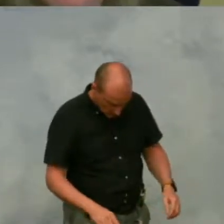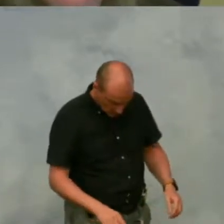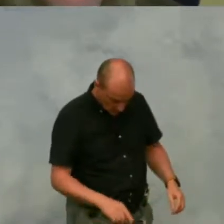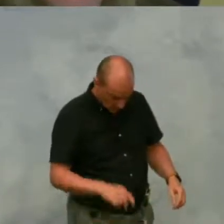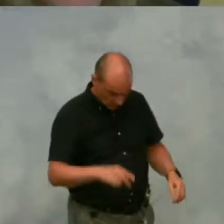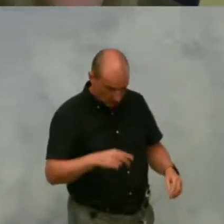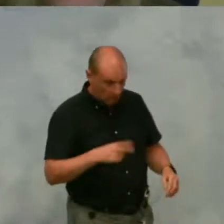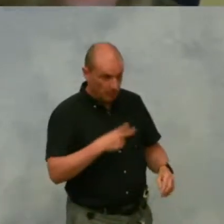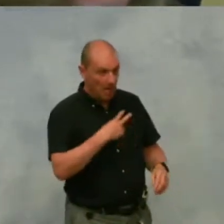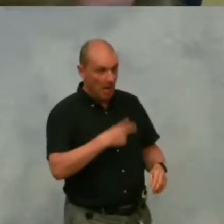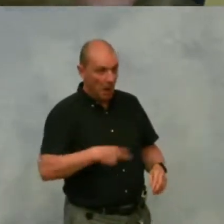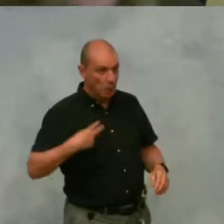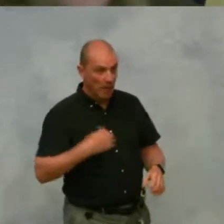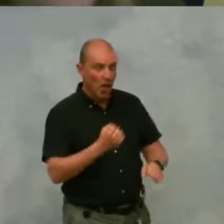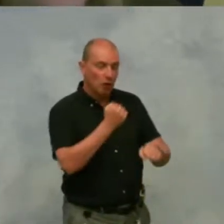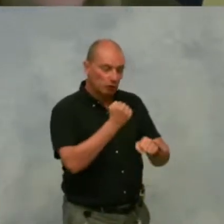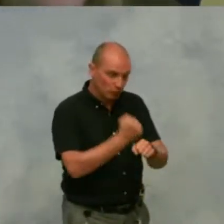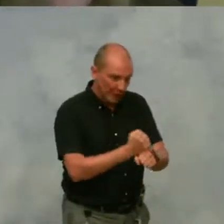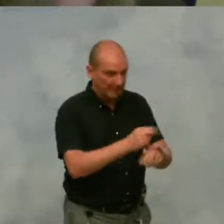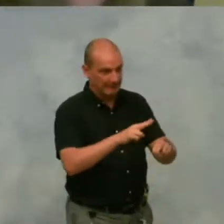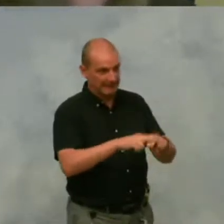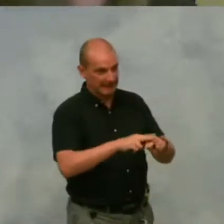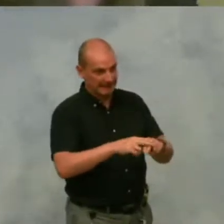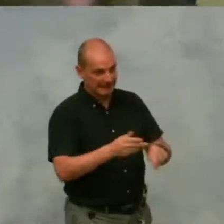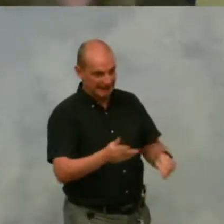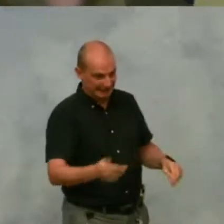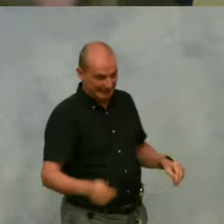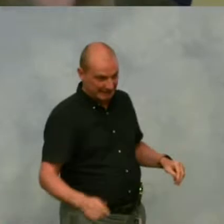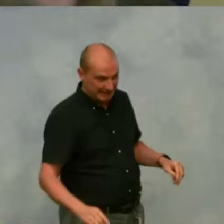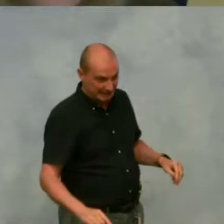Councillor Grant Ferguson, please.